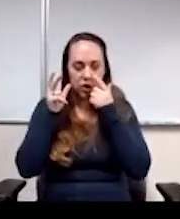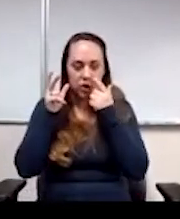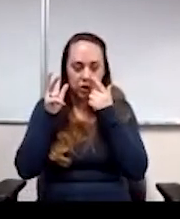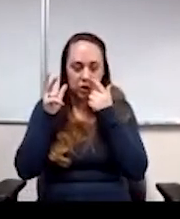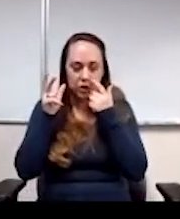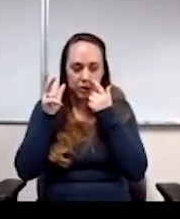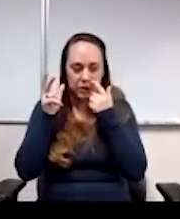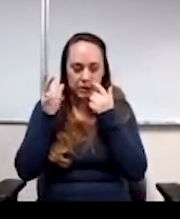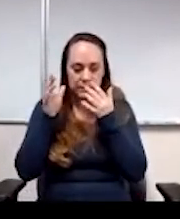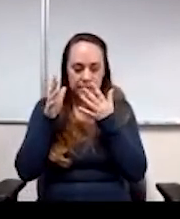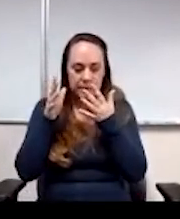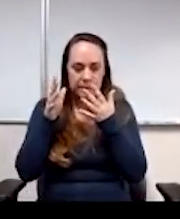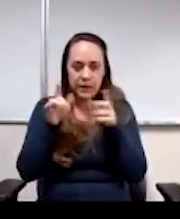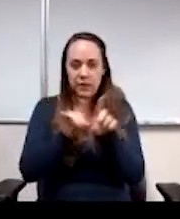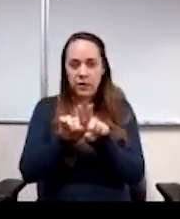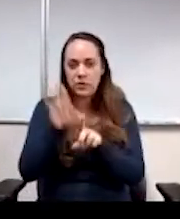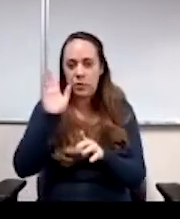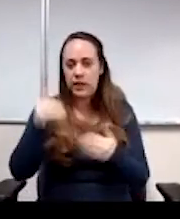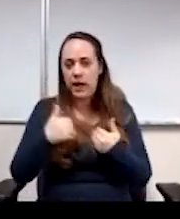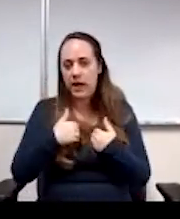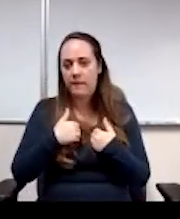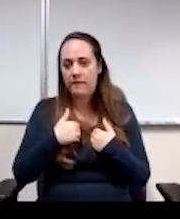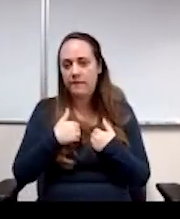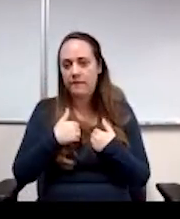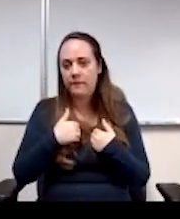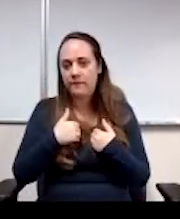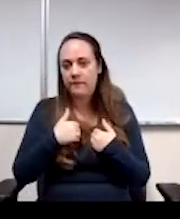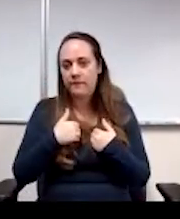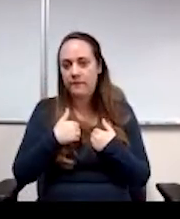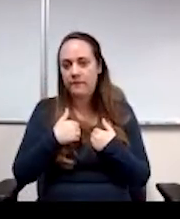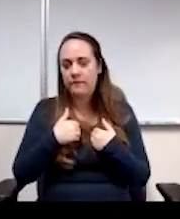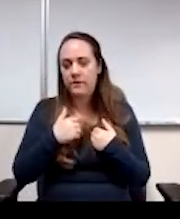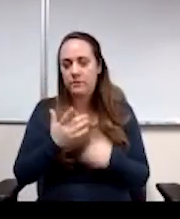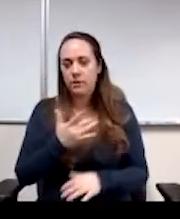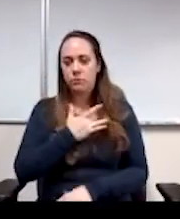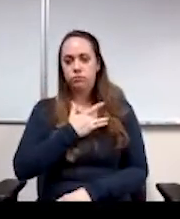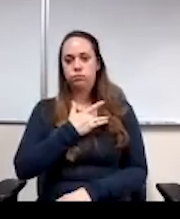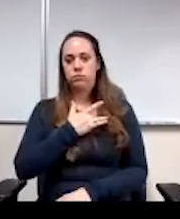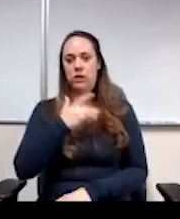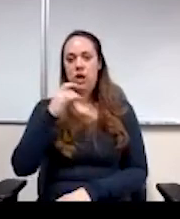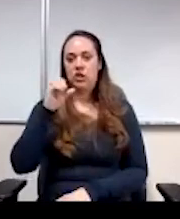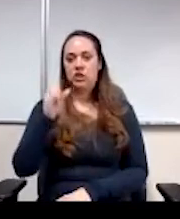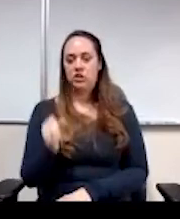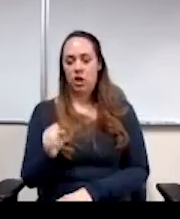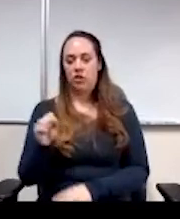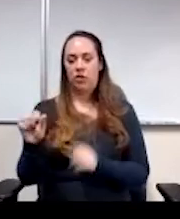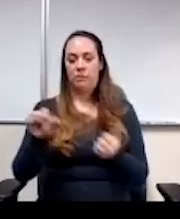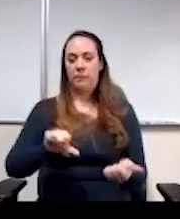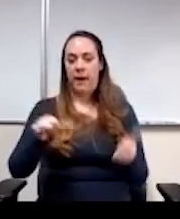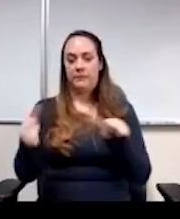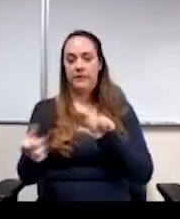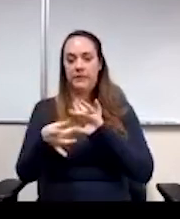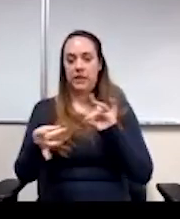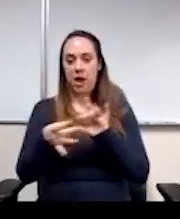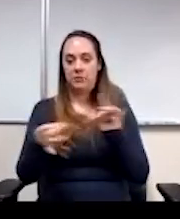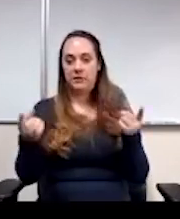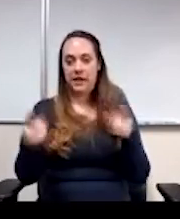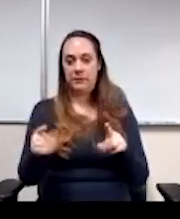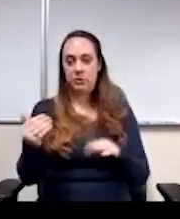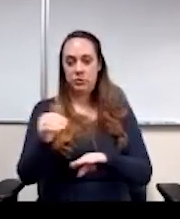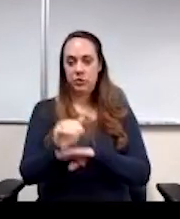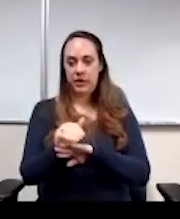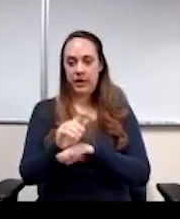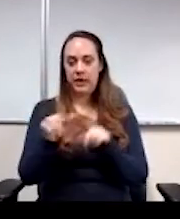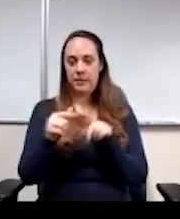is also going to be some shot to the heart Southern Baptist comments that are made like tonight's all of